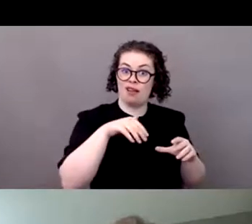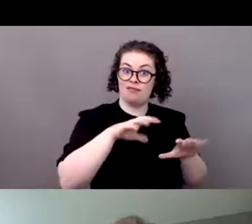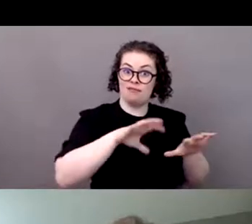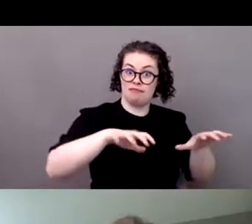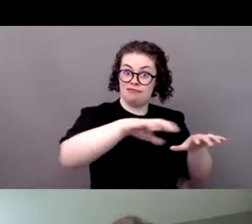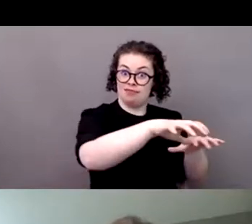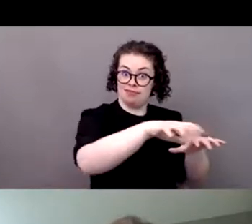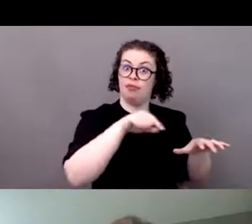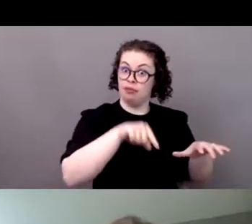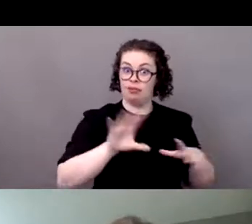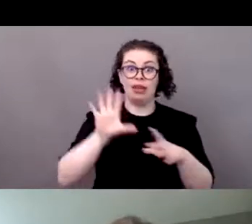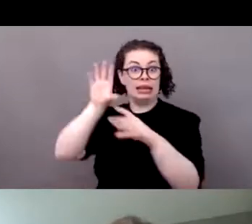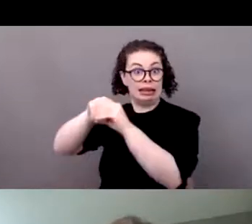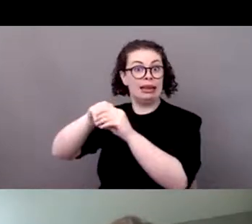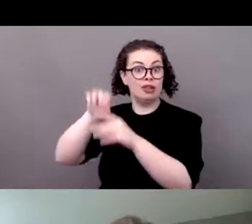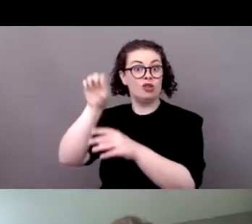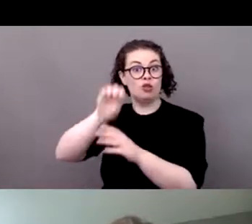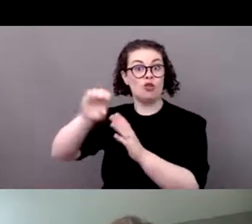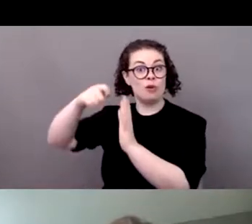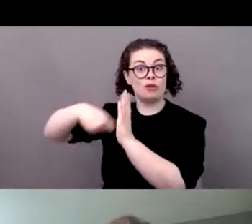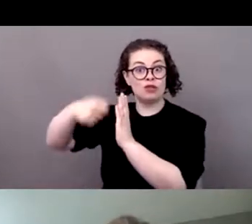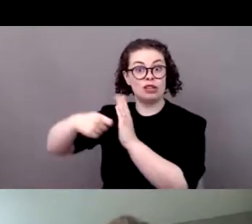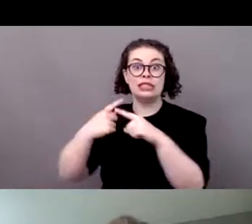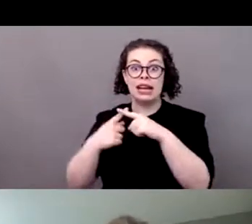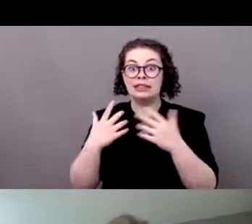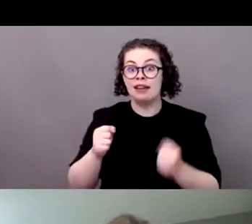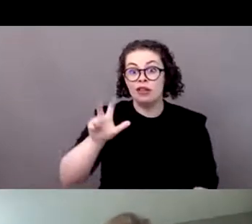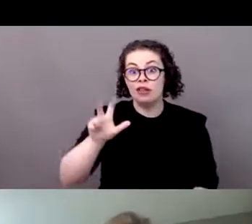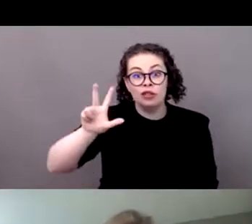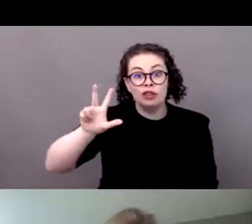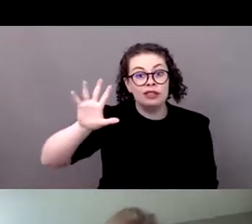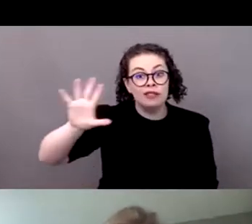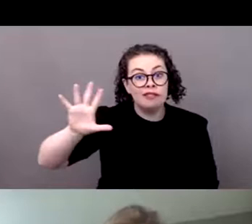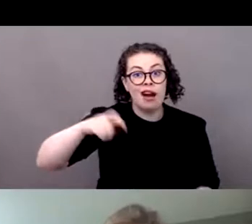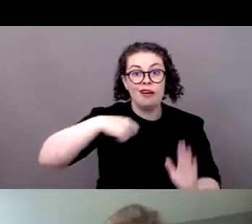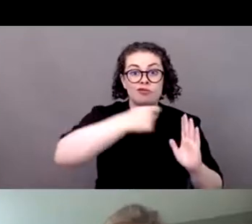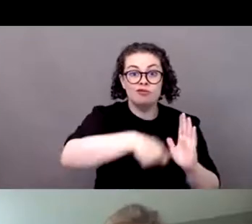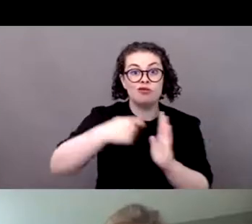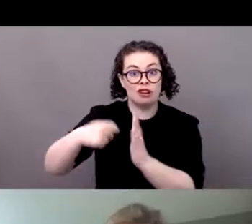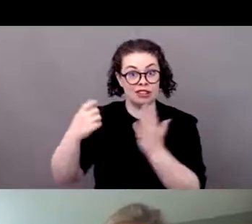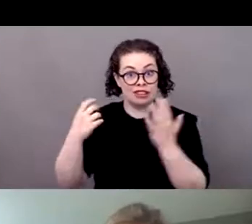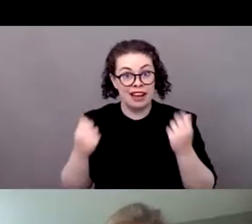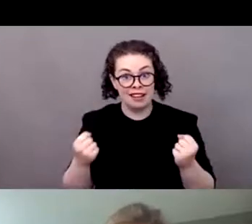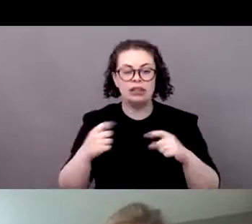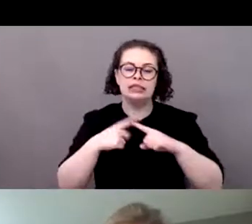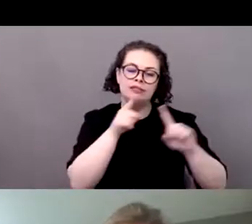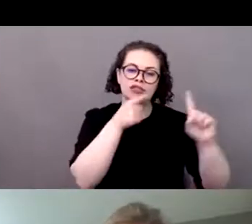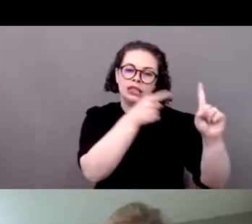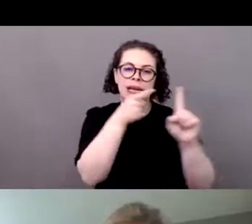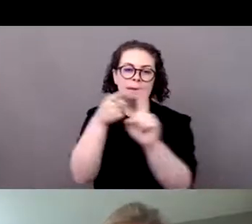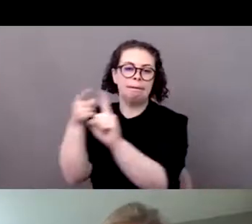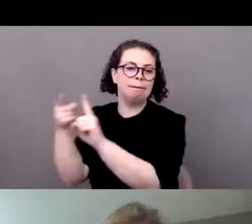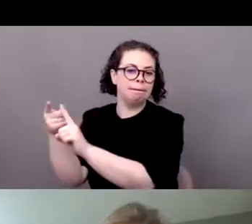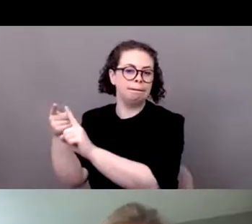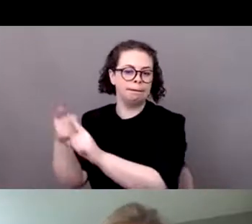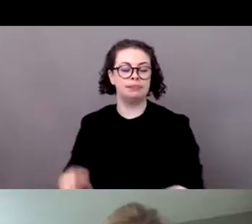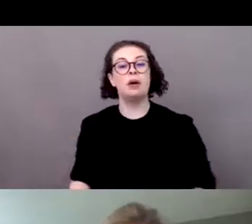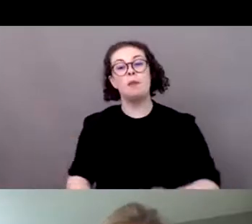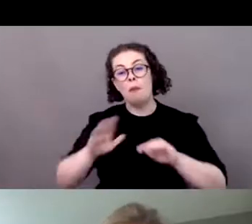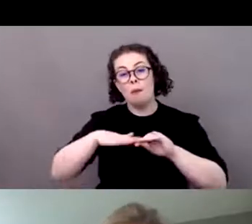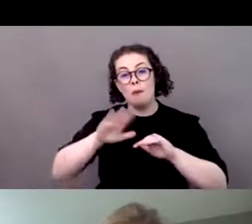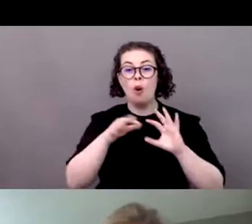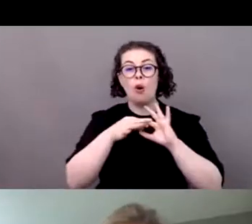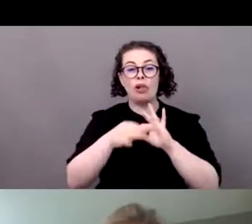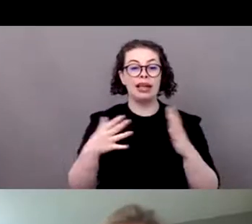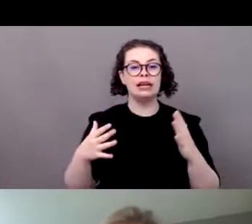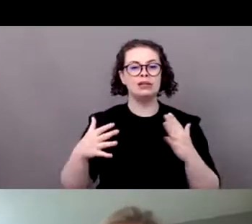have 35 European projects ongoing on different priorities. They mainly relate to social responsibility